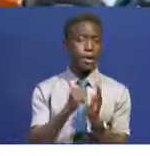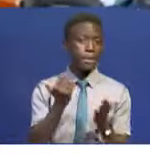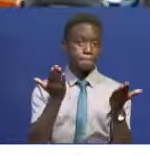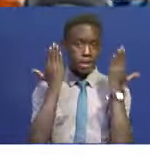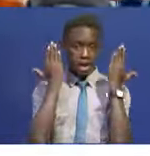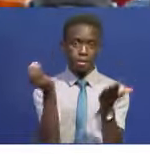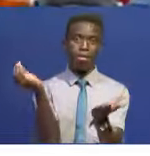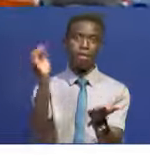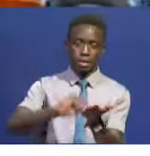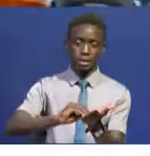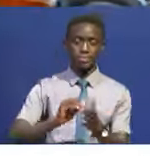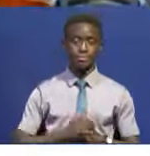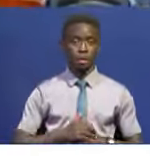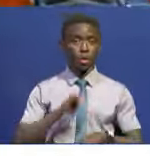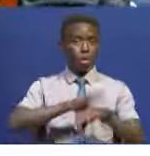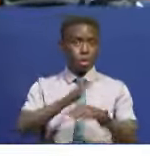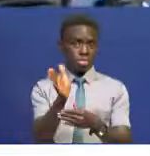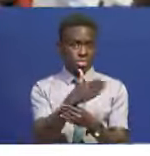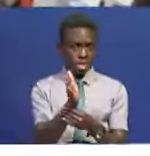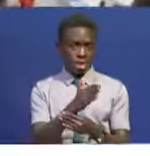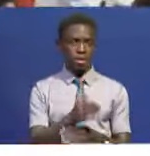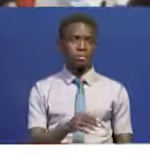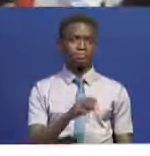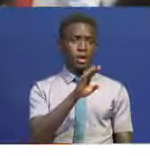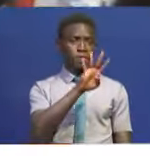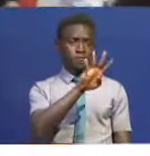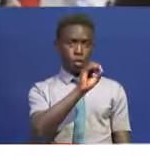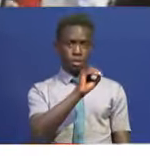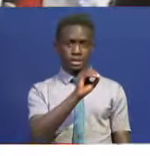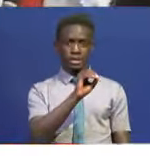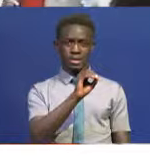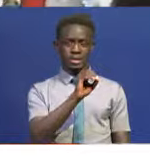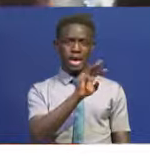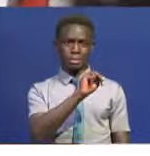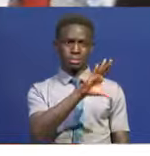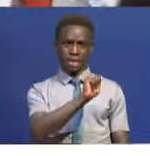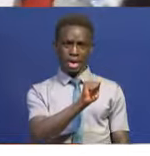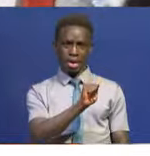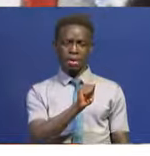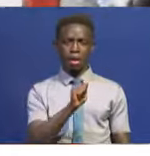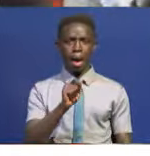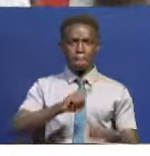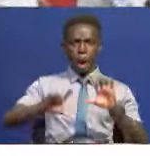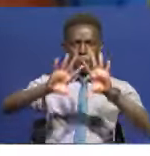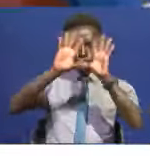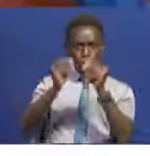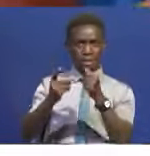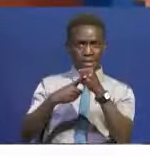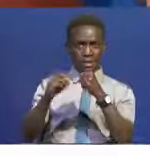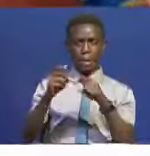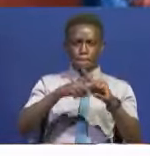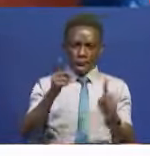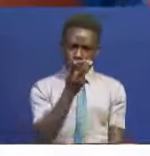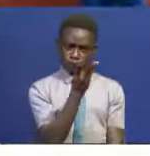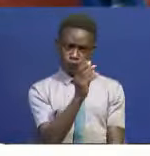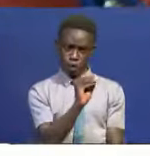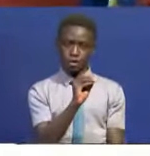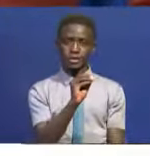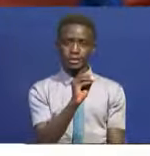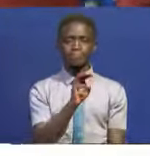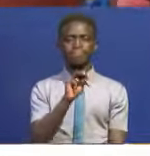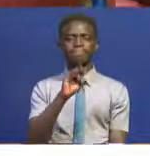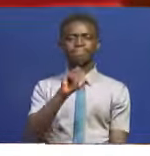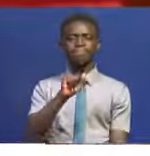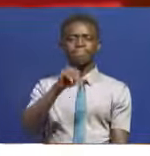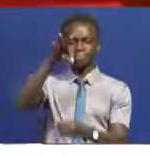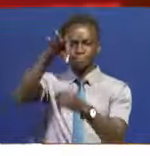Thursday, 40 out of 60 members of the Meru County Assembly approved a motion tabled by Deputy Majority Leader Zipporah Kinya to